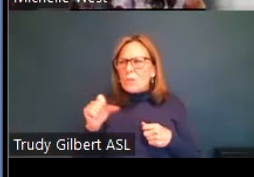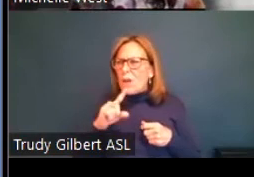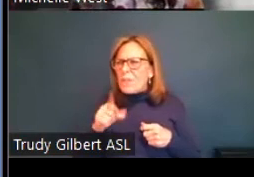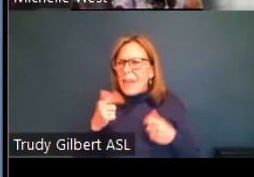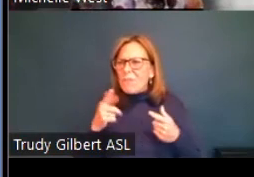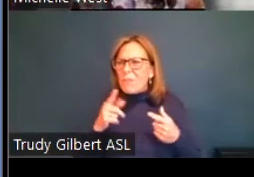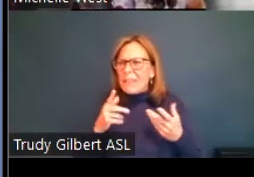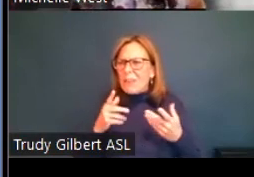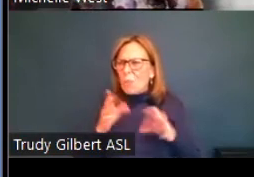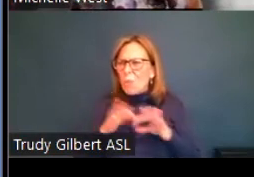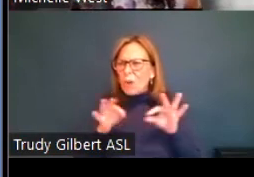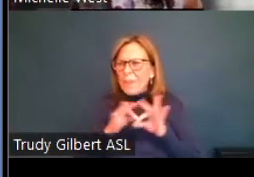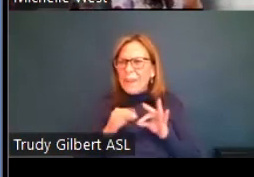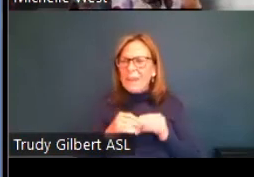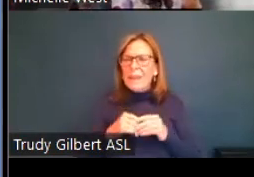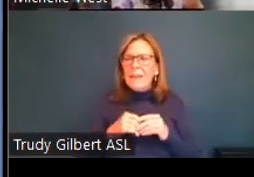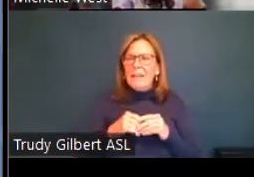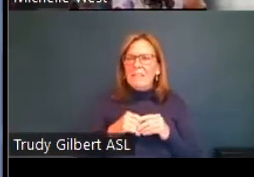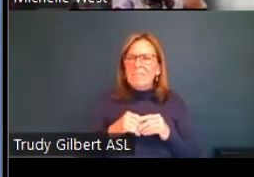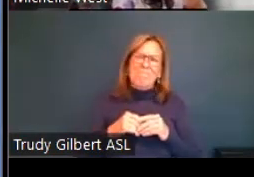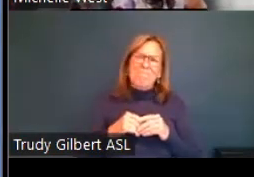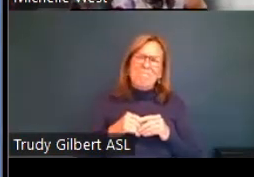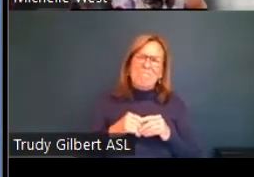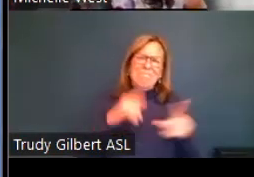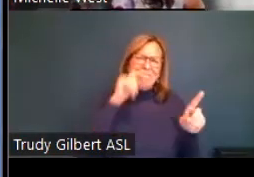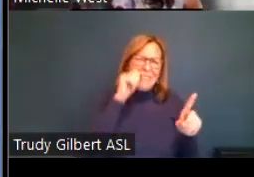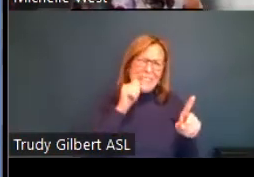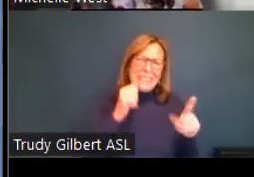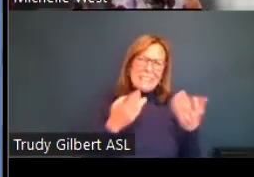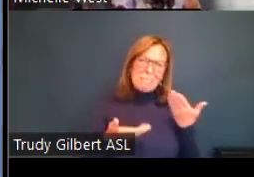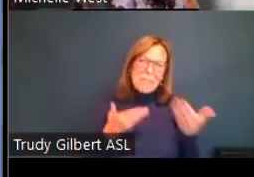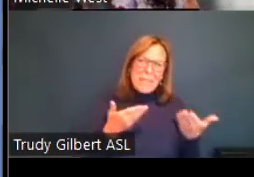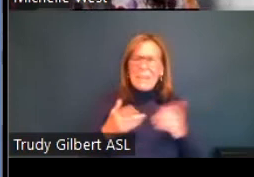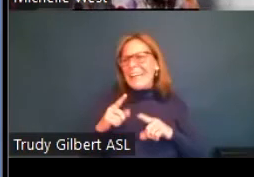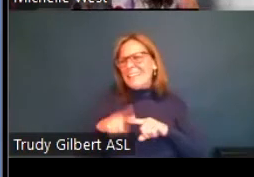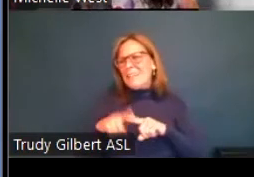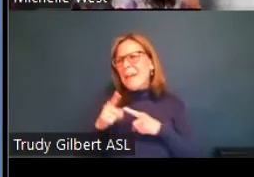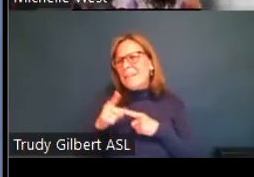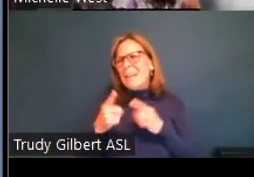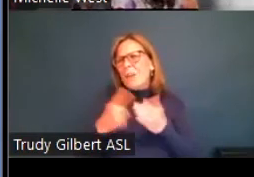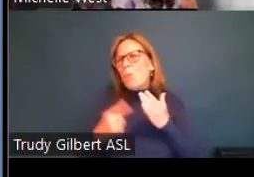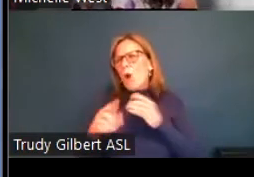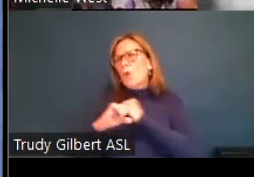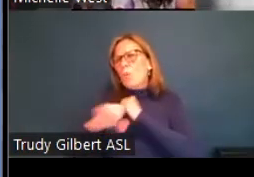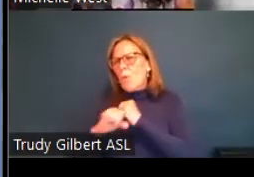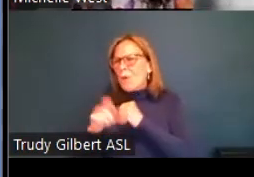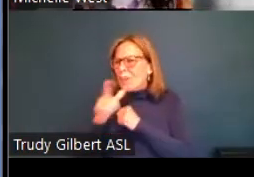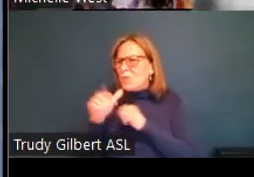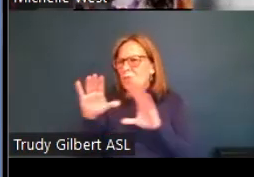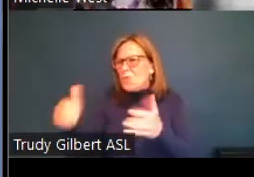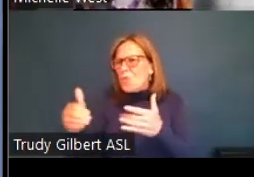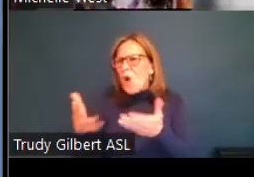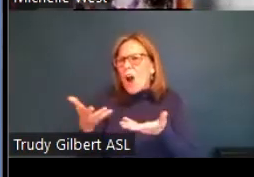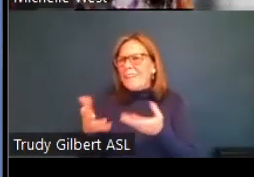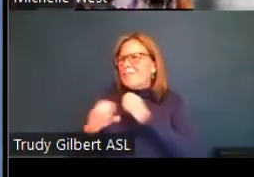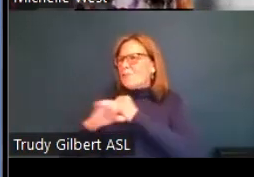It might be with teens. It depends on what you're promoting and the audience you're promoting it to. And that's sort of the common thing